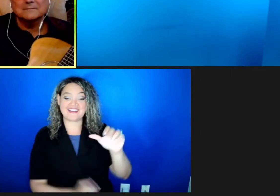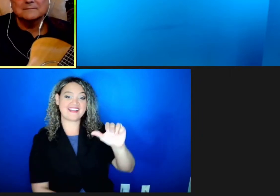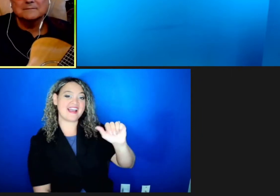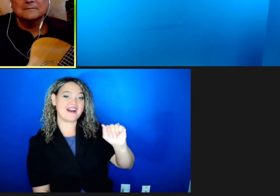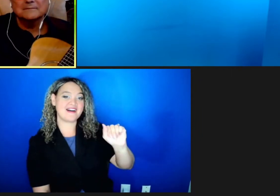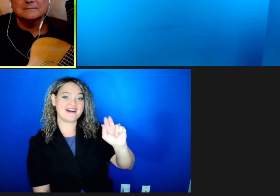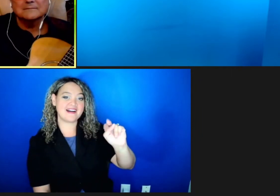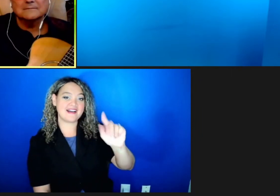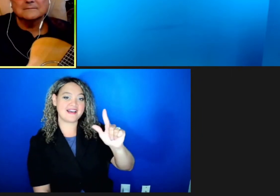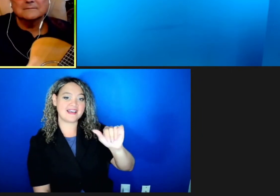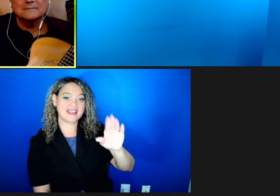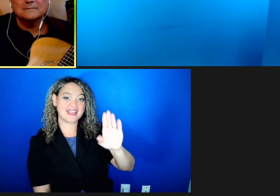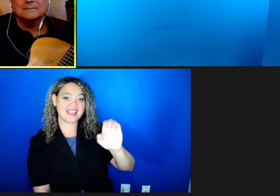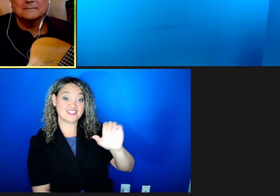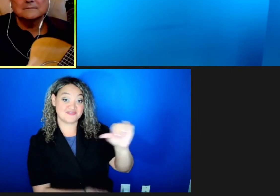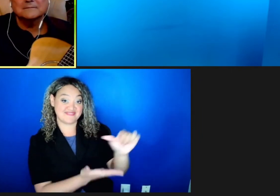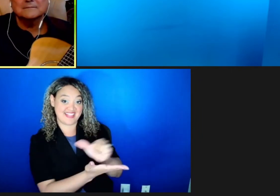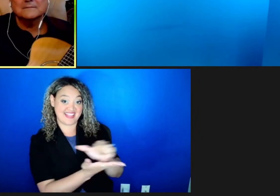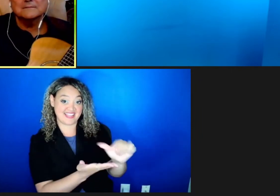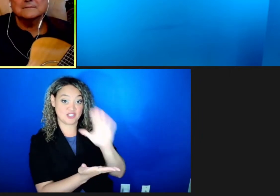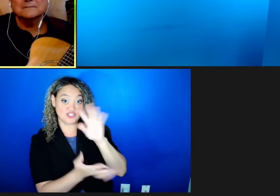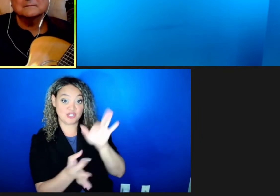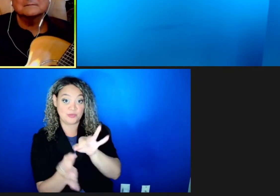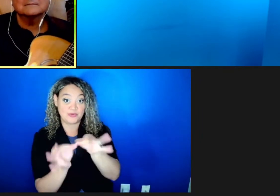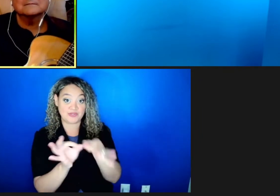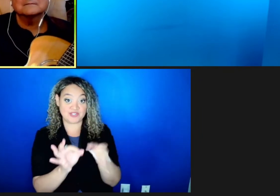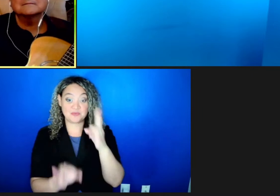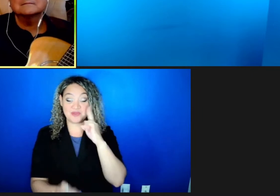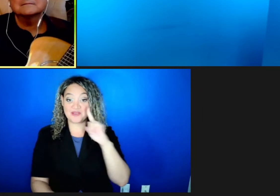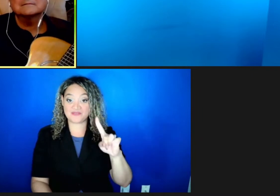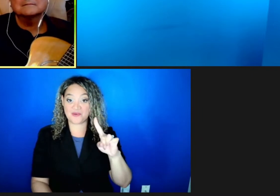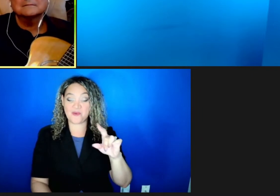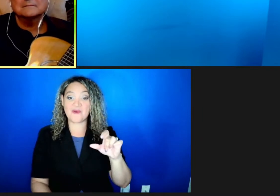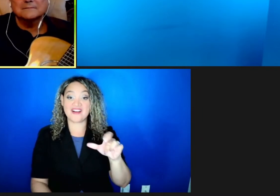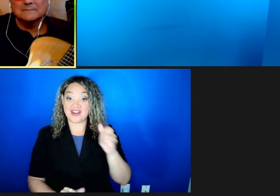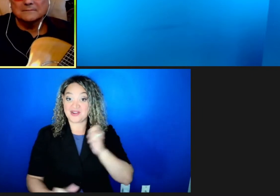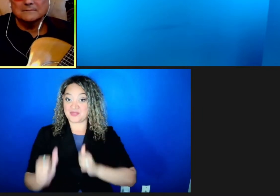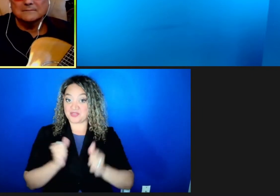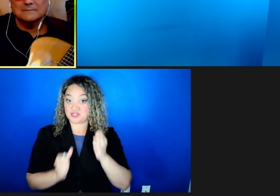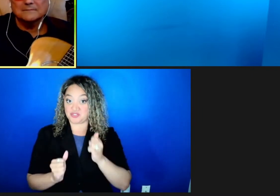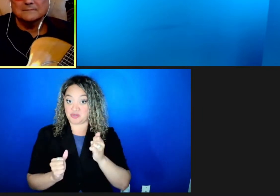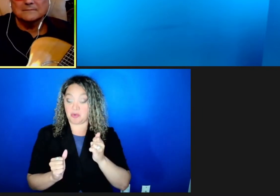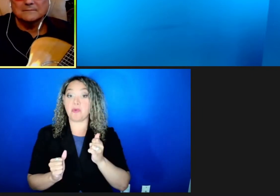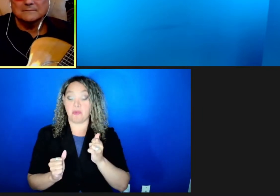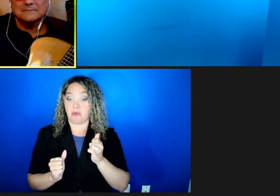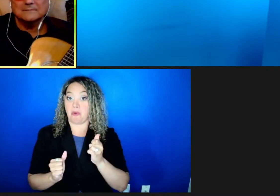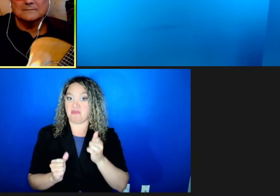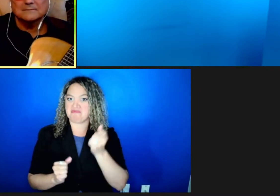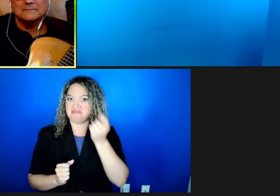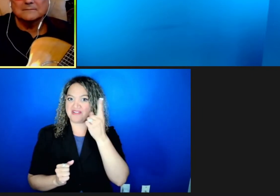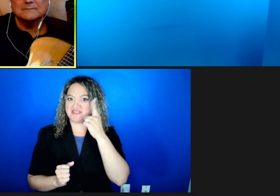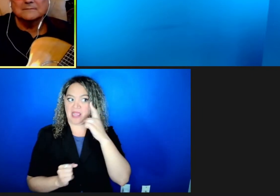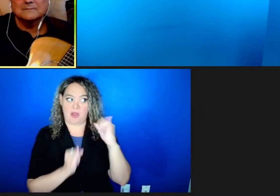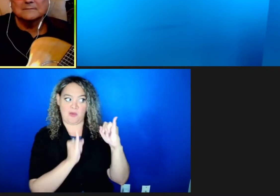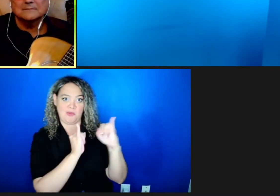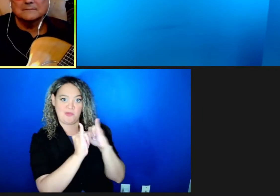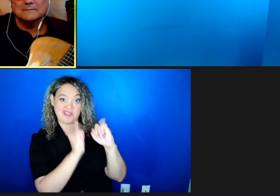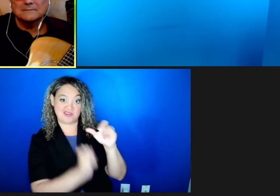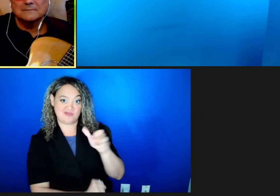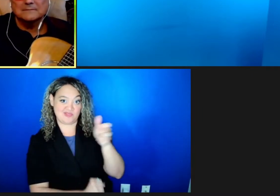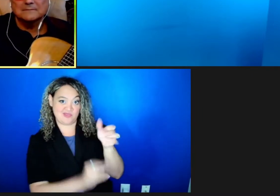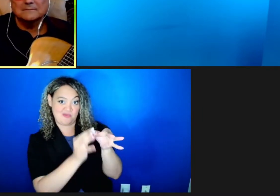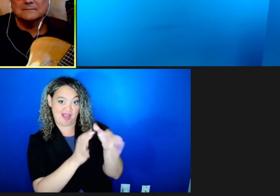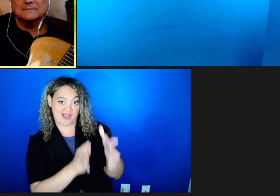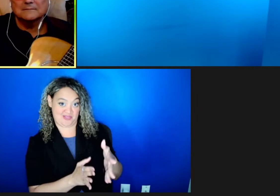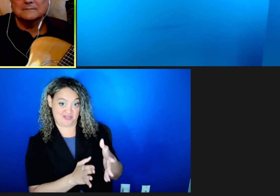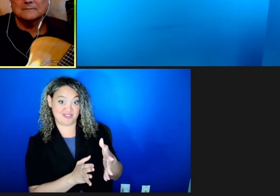Angelique, and she will be interpreting for the show while we interview the other interpreter